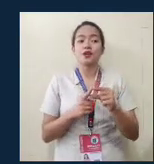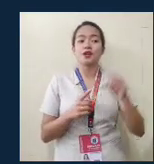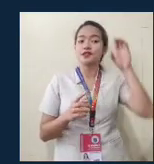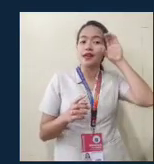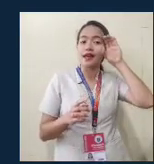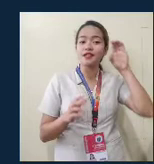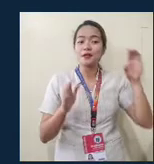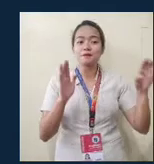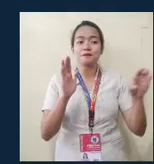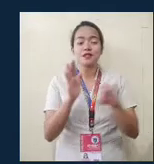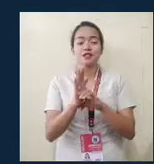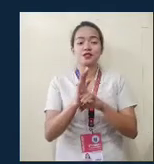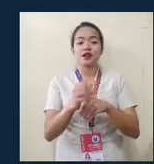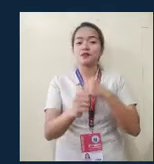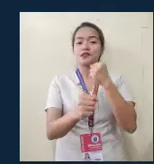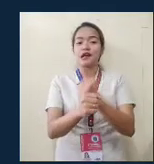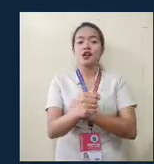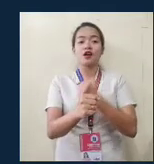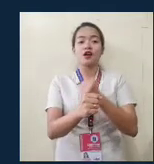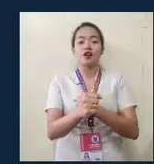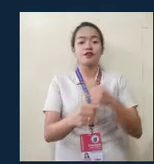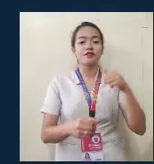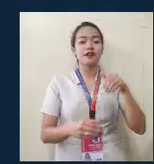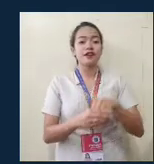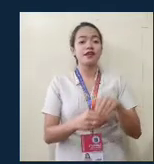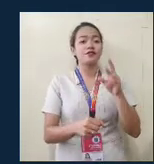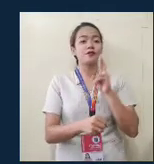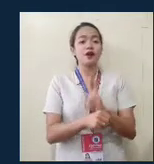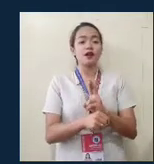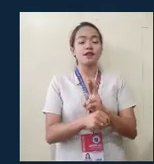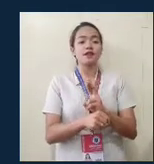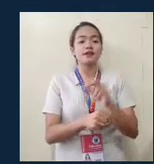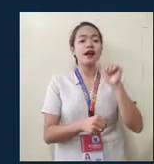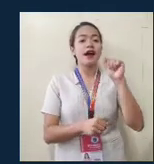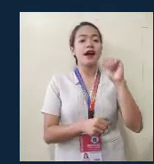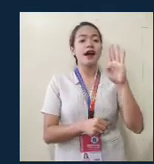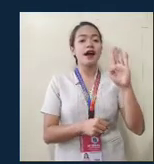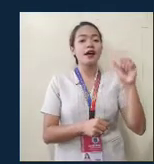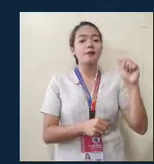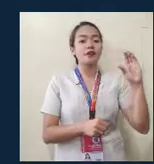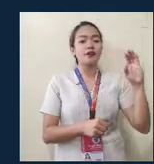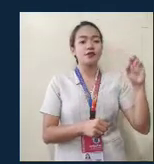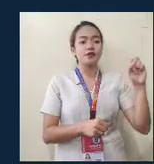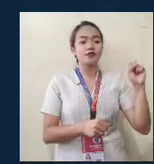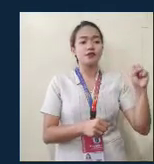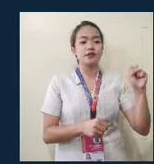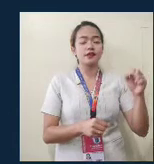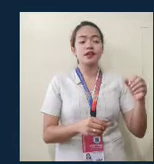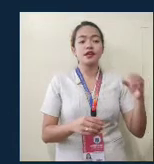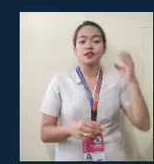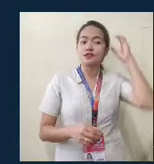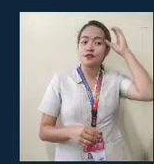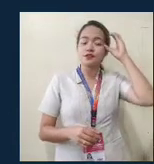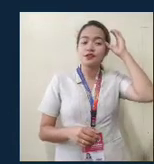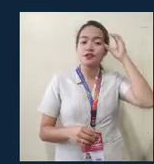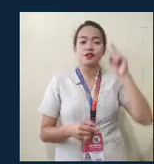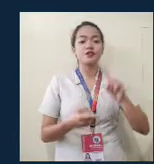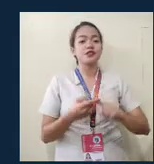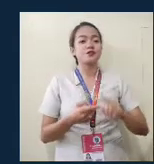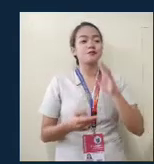and pictograms carved in rocks. Abacus is considered to be the first counting